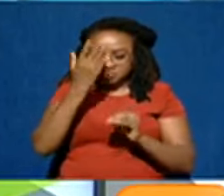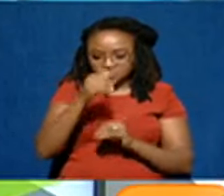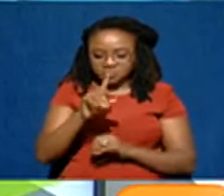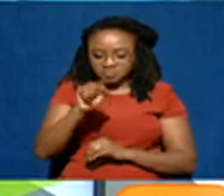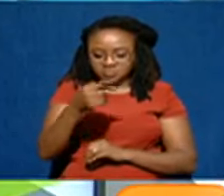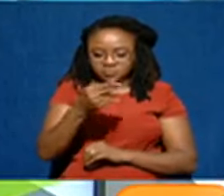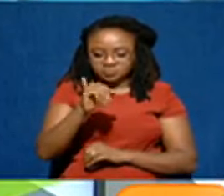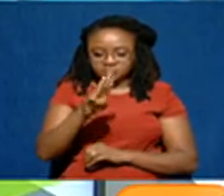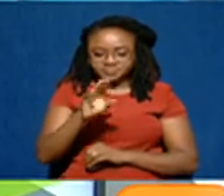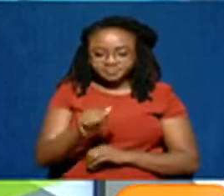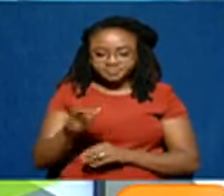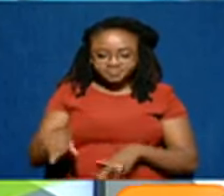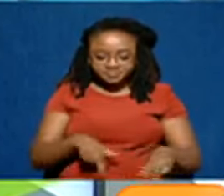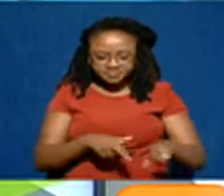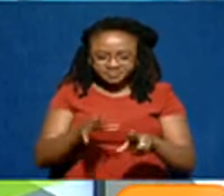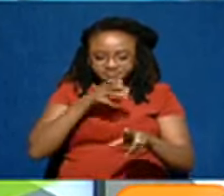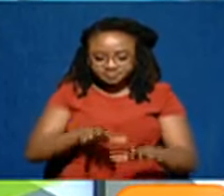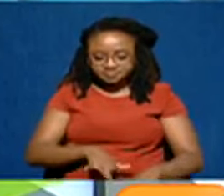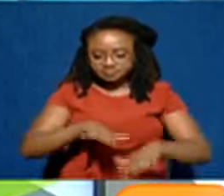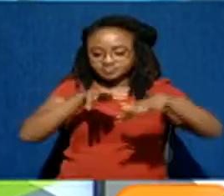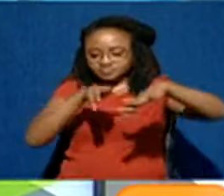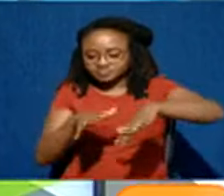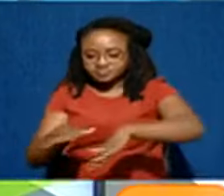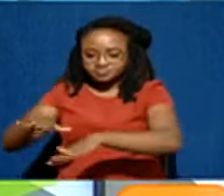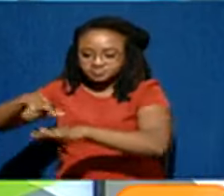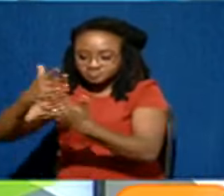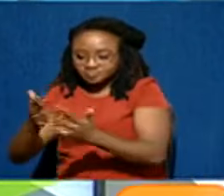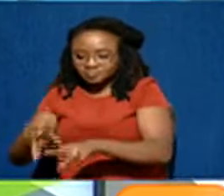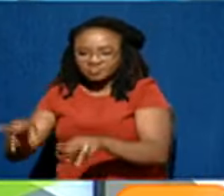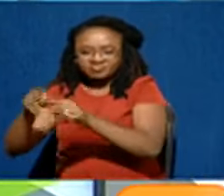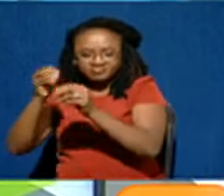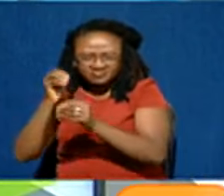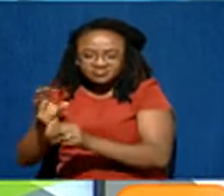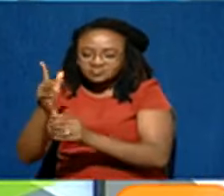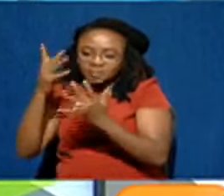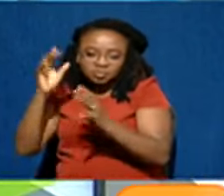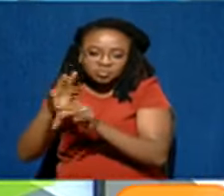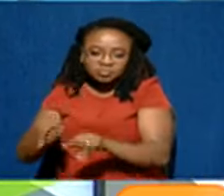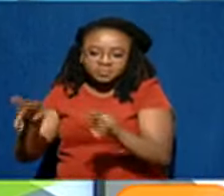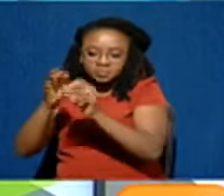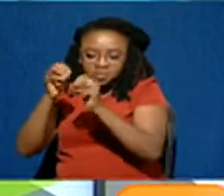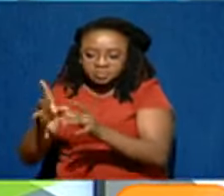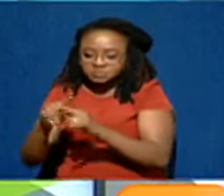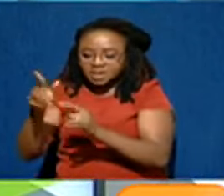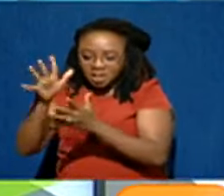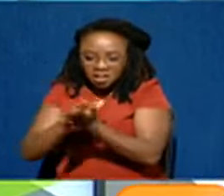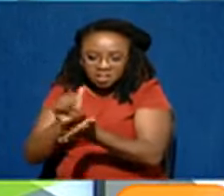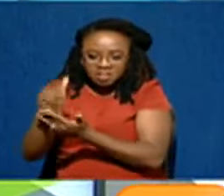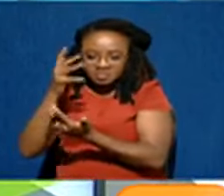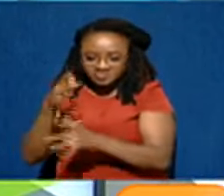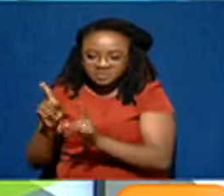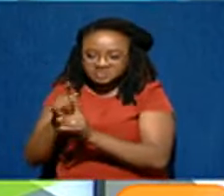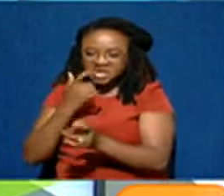its banks on Wednesday night. Property of unknown value was destroyed as flood waters raged through farmlands at the vast